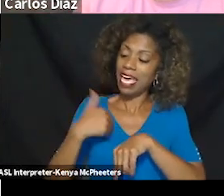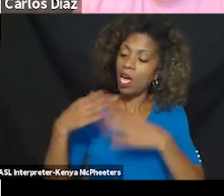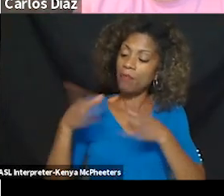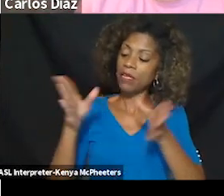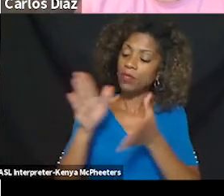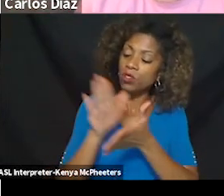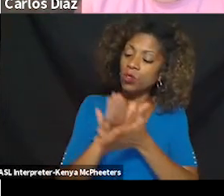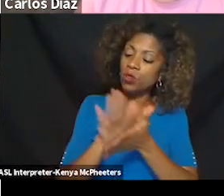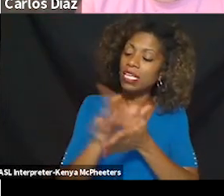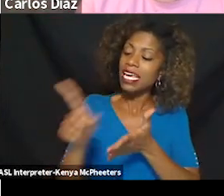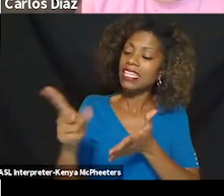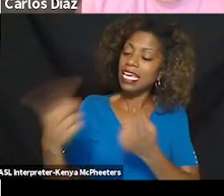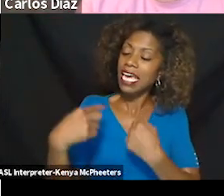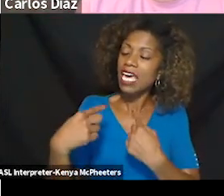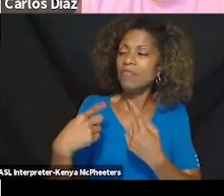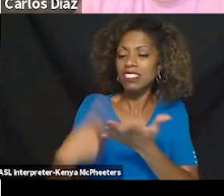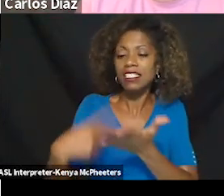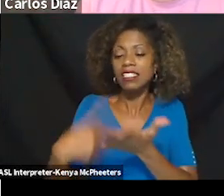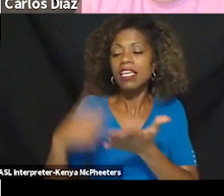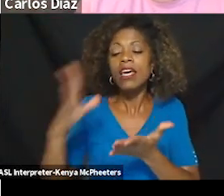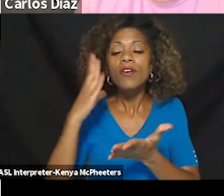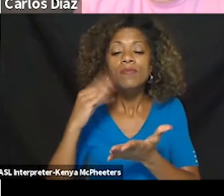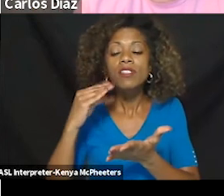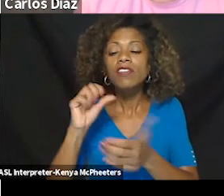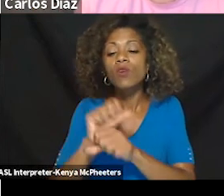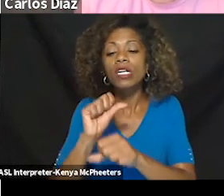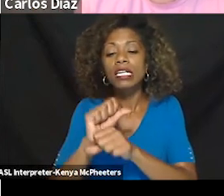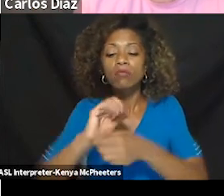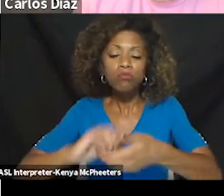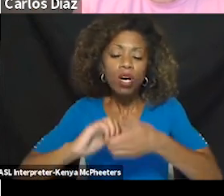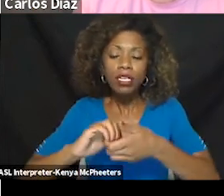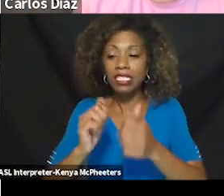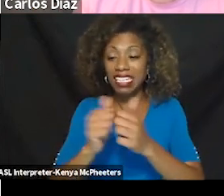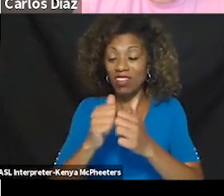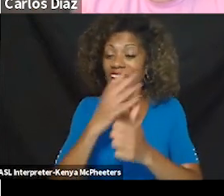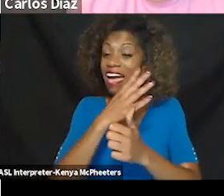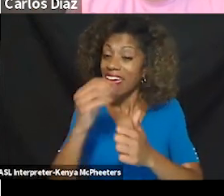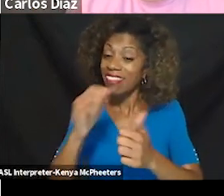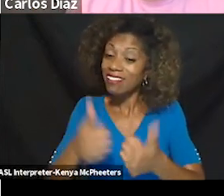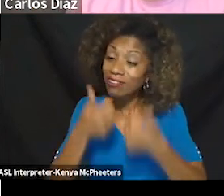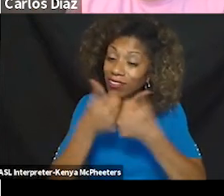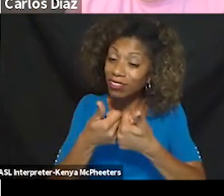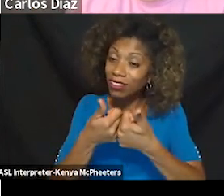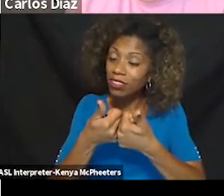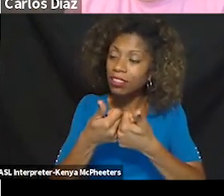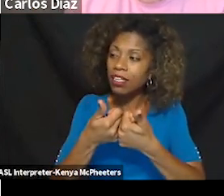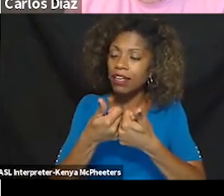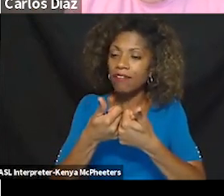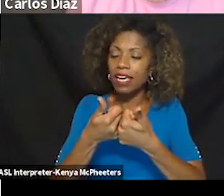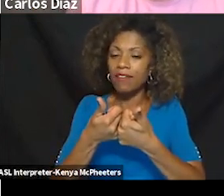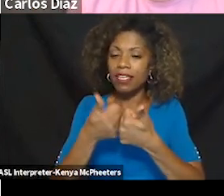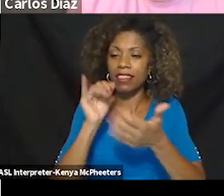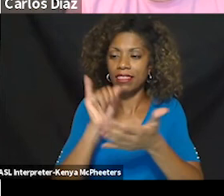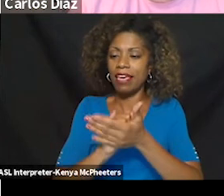about their experiences of working together with different city departments and schools, and the challenges of keeping a united front with